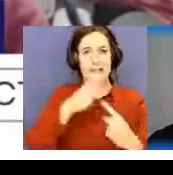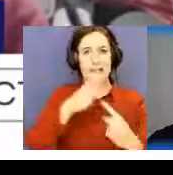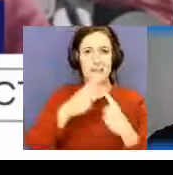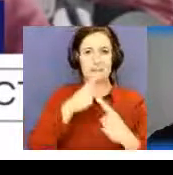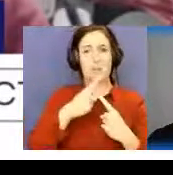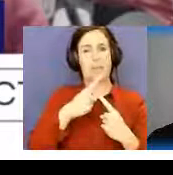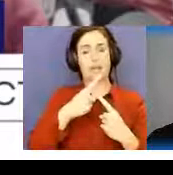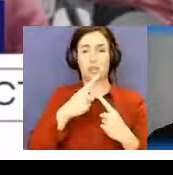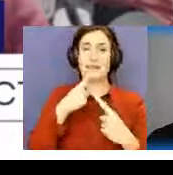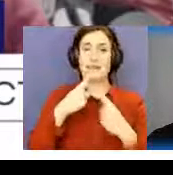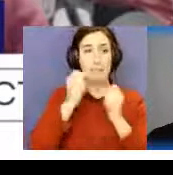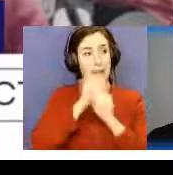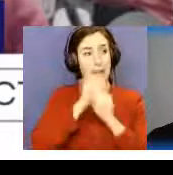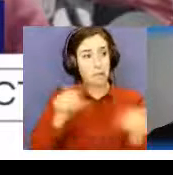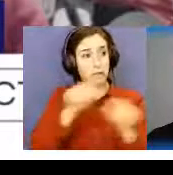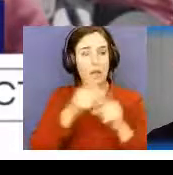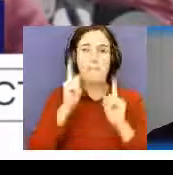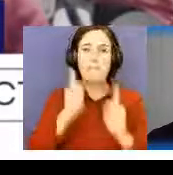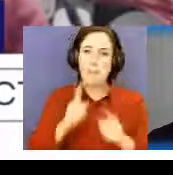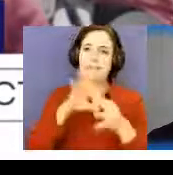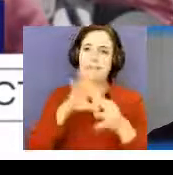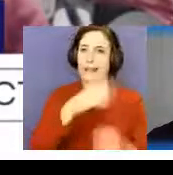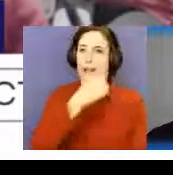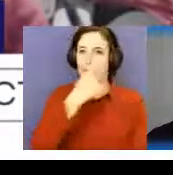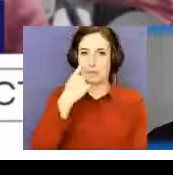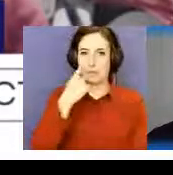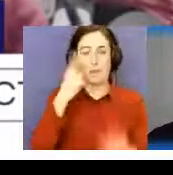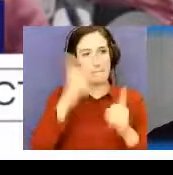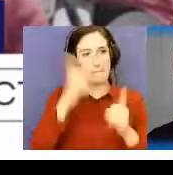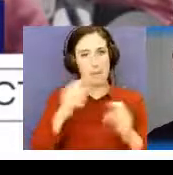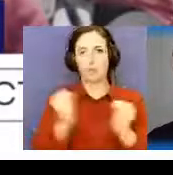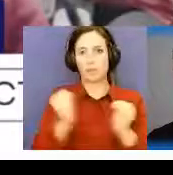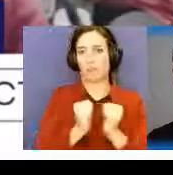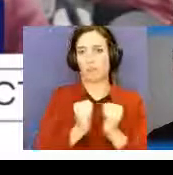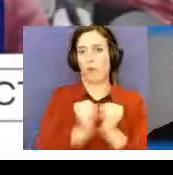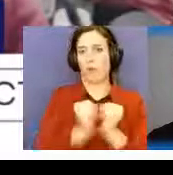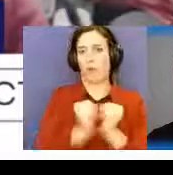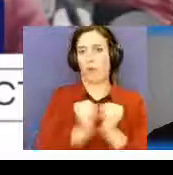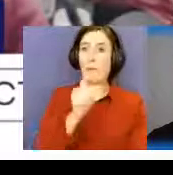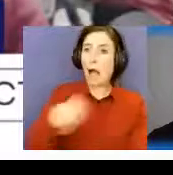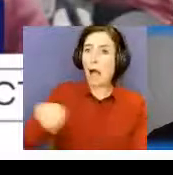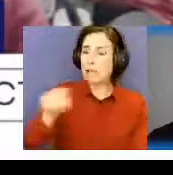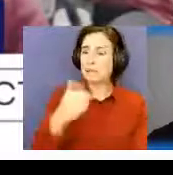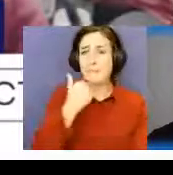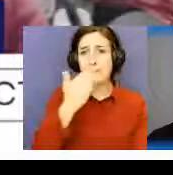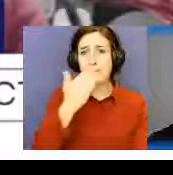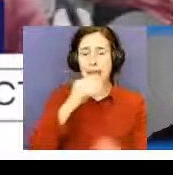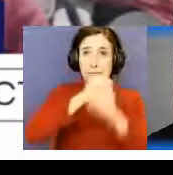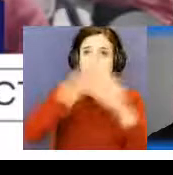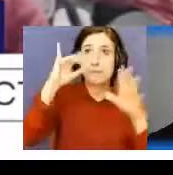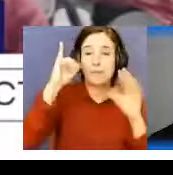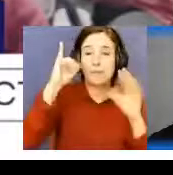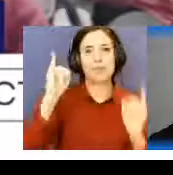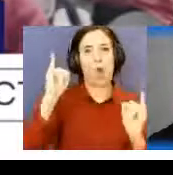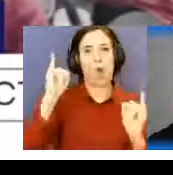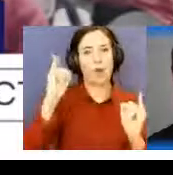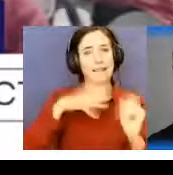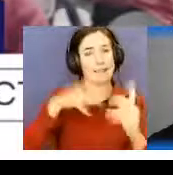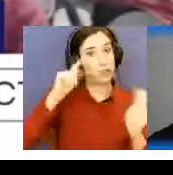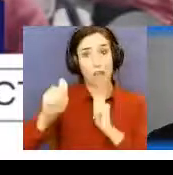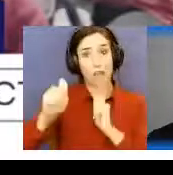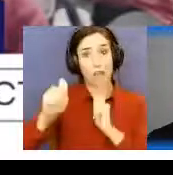appropriate. But they definitely, you know, but there's an opportunity to challenge some of the misconceptions and some of the ingrained thinking. So we need to shift